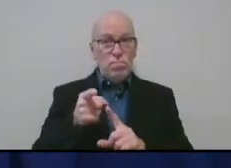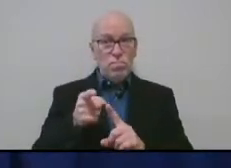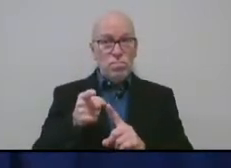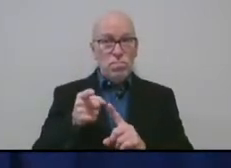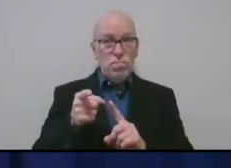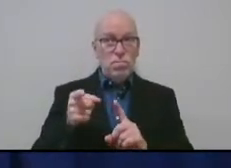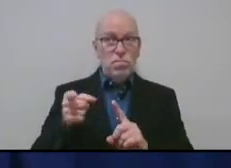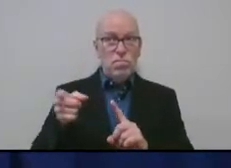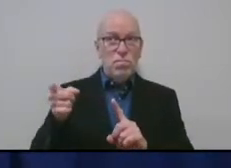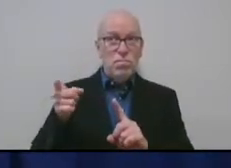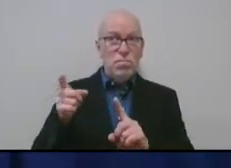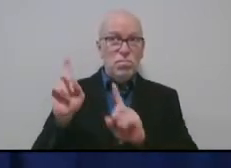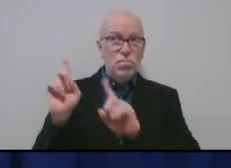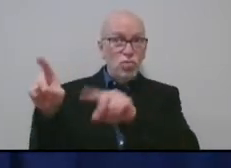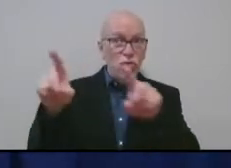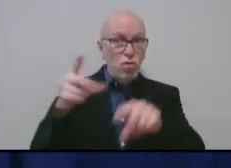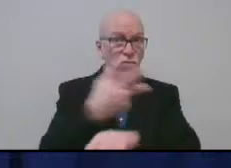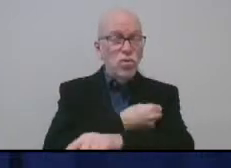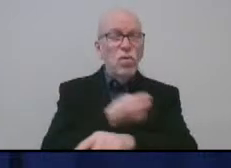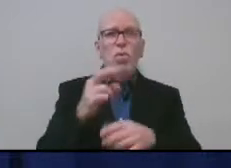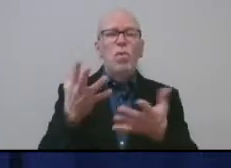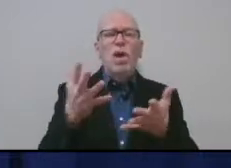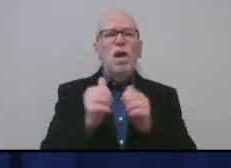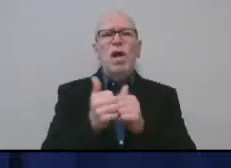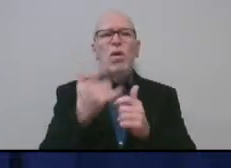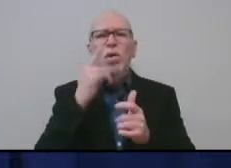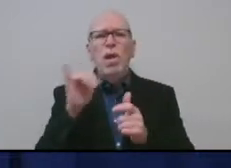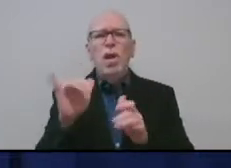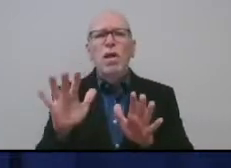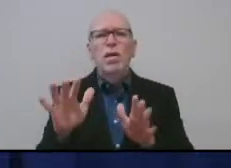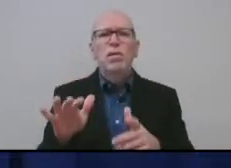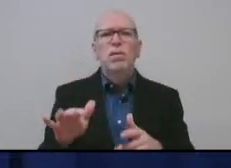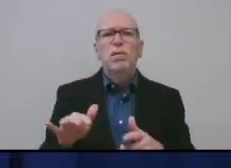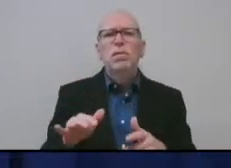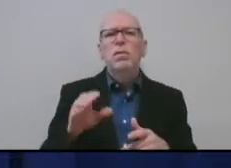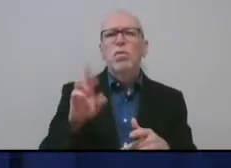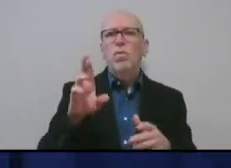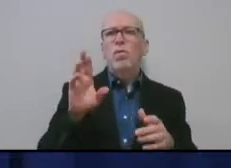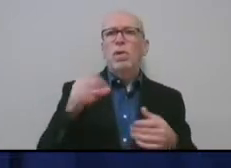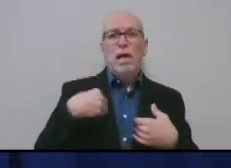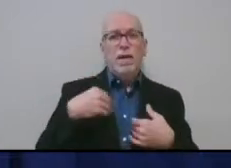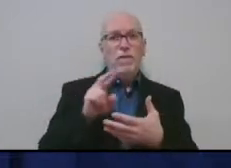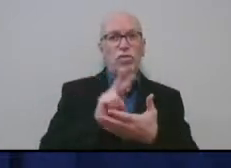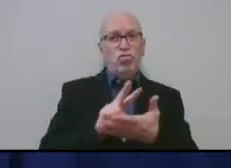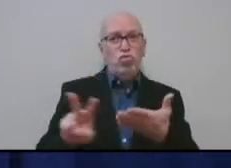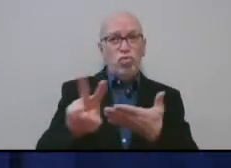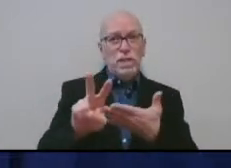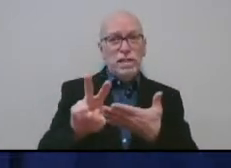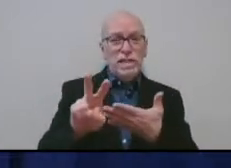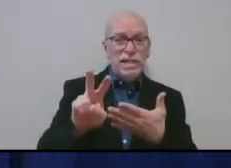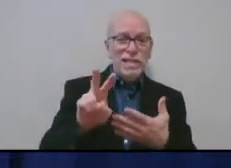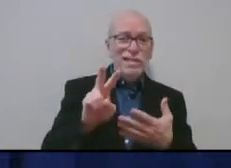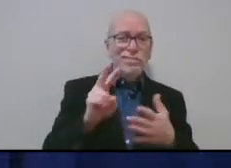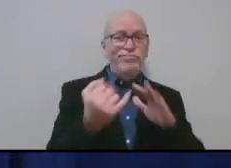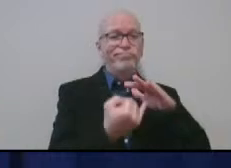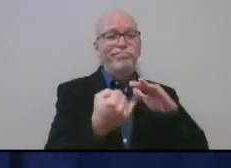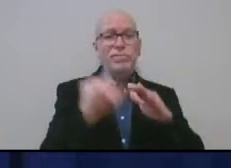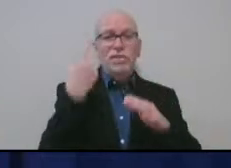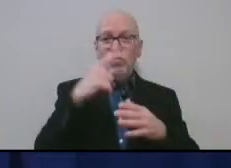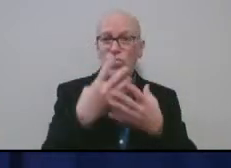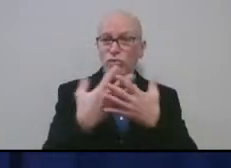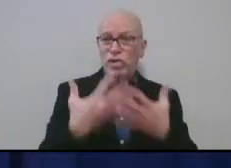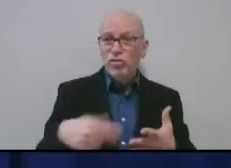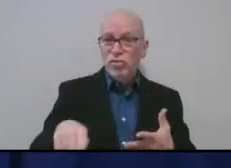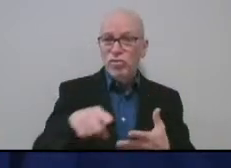you're going to specifically target? And then is there a 2-week quarantine for prisoners leaving those